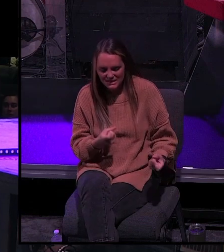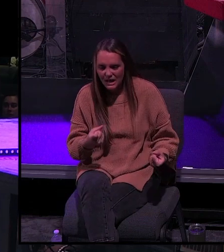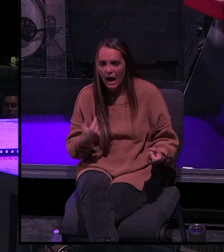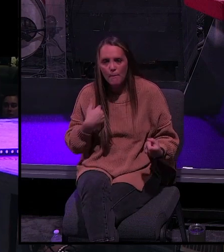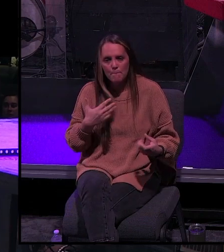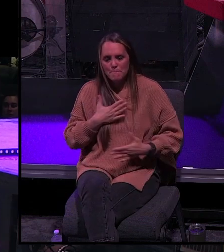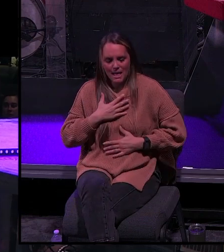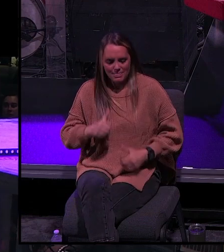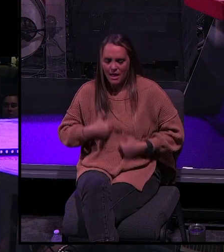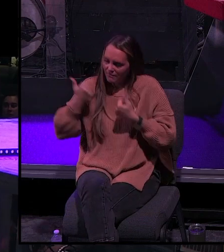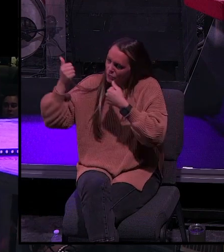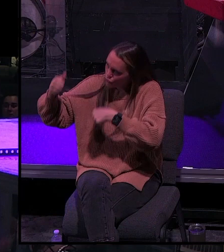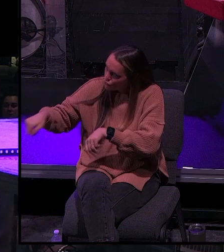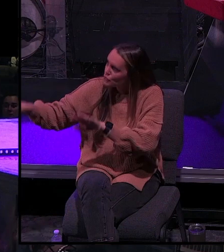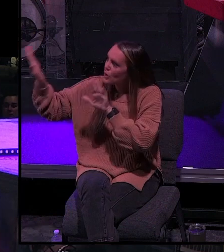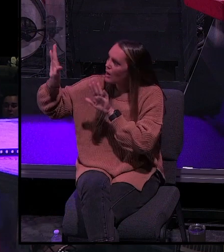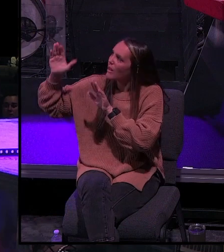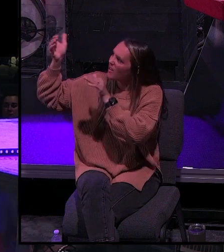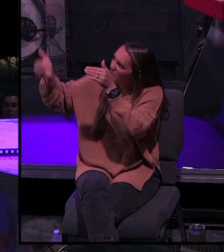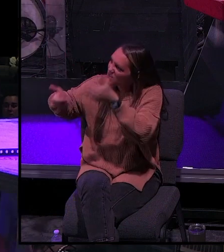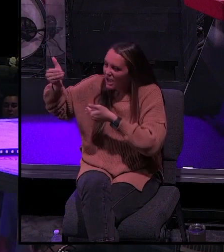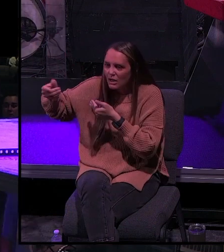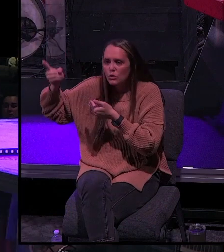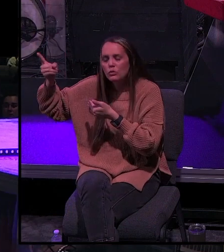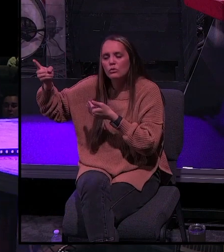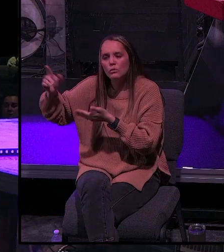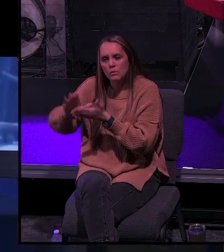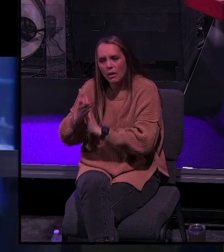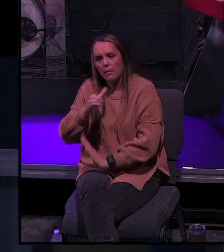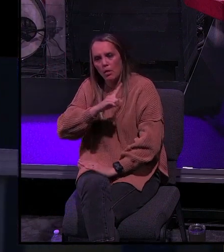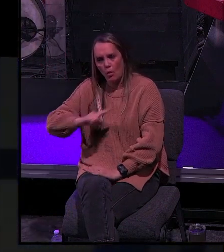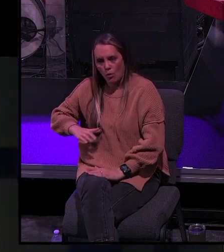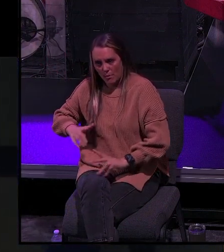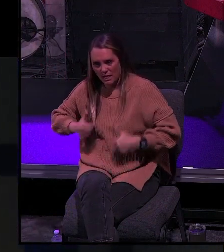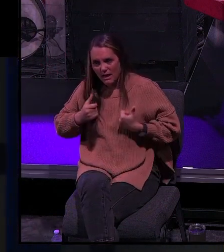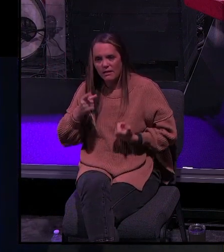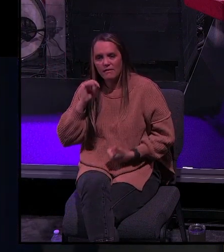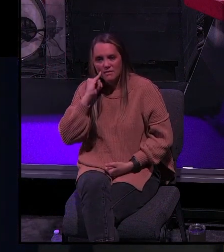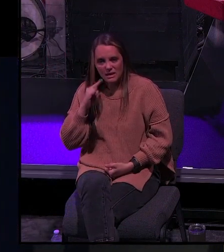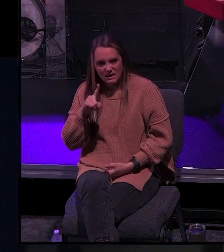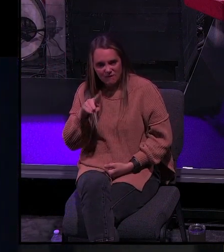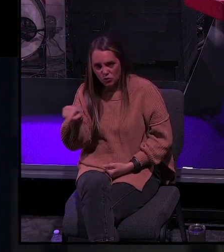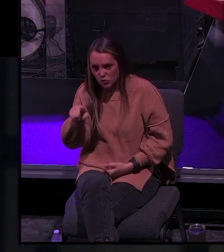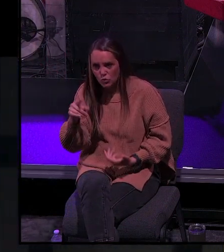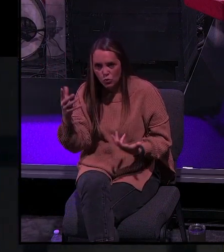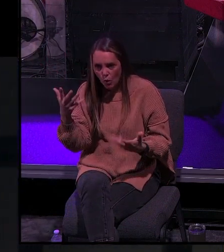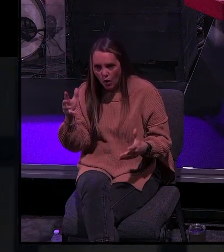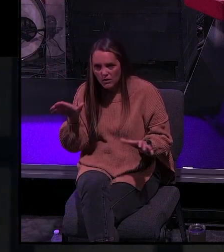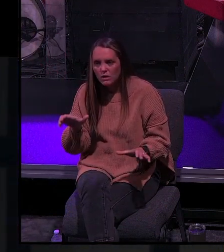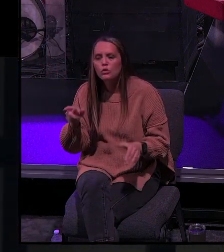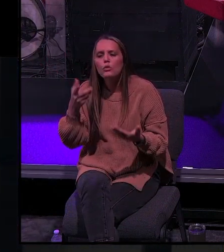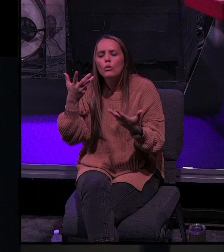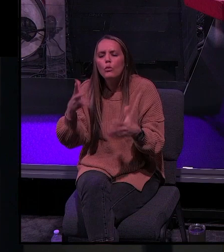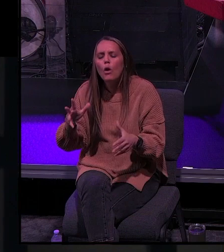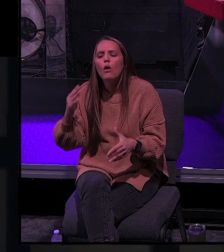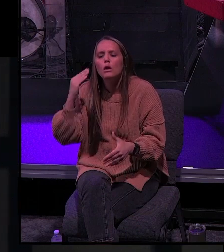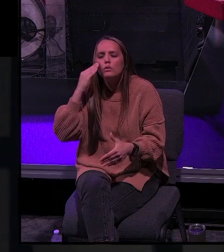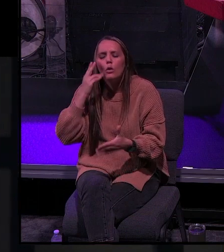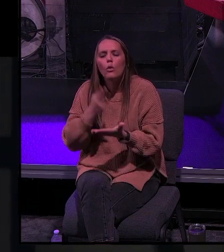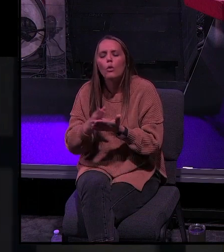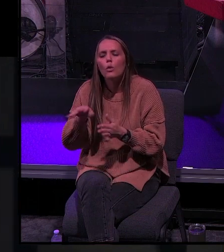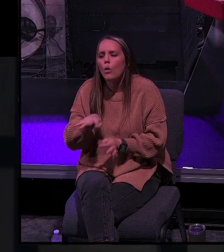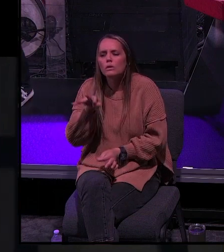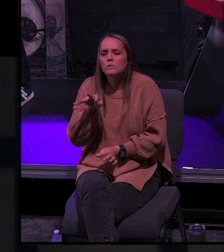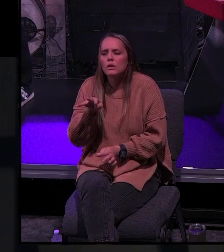surrender my life to you. I invite you to be Lord of my life. If you've come to that place in your life, you already know the Holy Spirit.